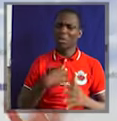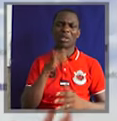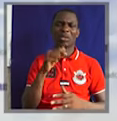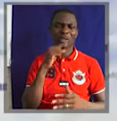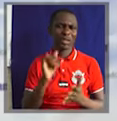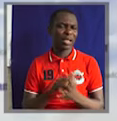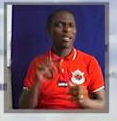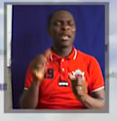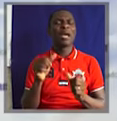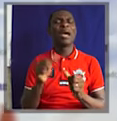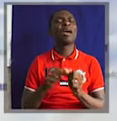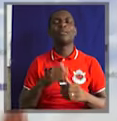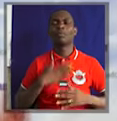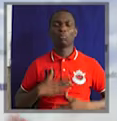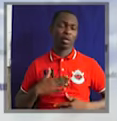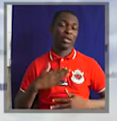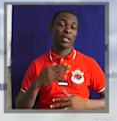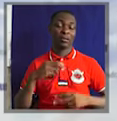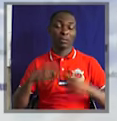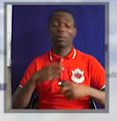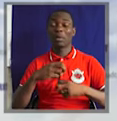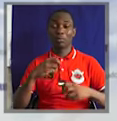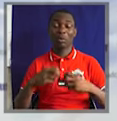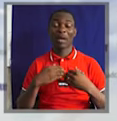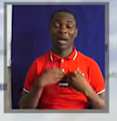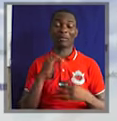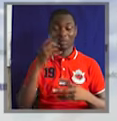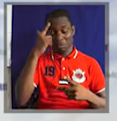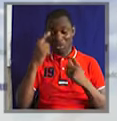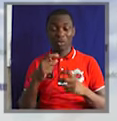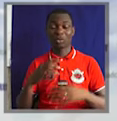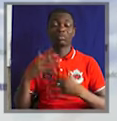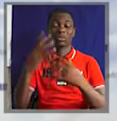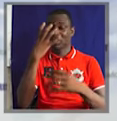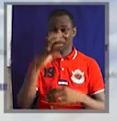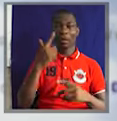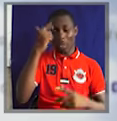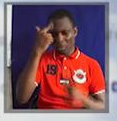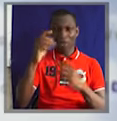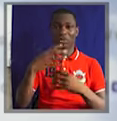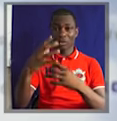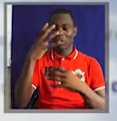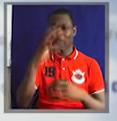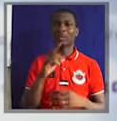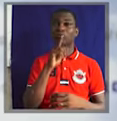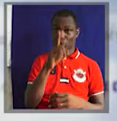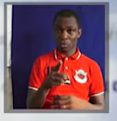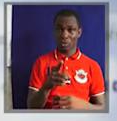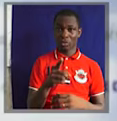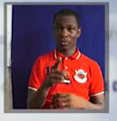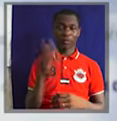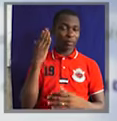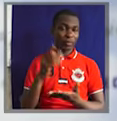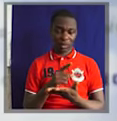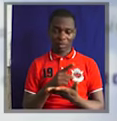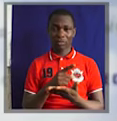meka ɛne sɛ obiara ne problem a ɔwɔ biara ne yɛ as a result of generational curse. That's not what I'm saying. Last week ɛberɛ a yɛkɔ no me